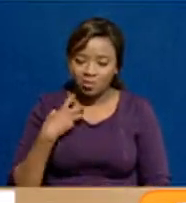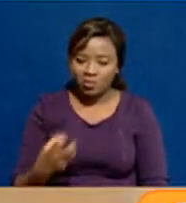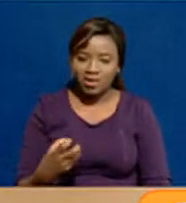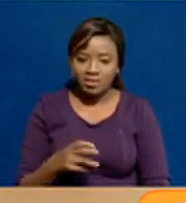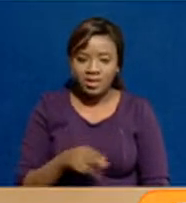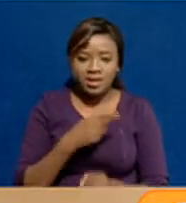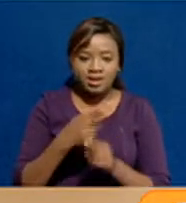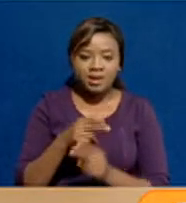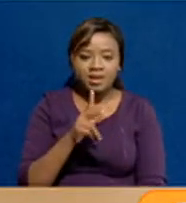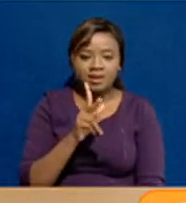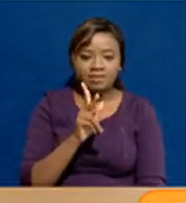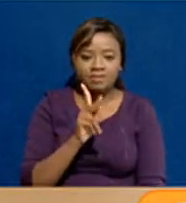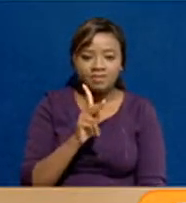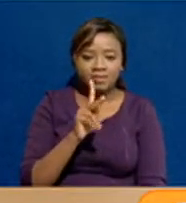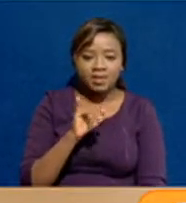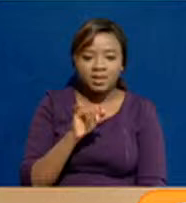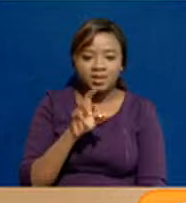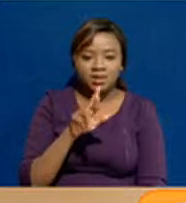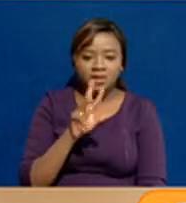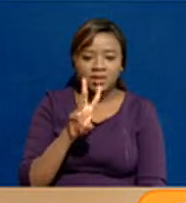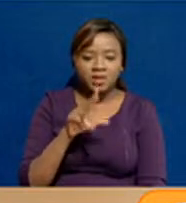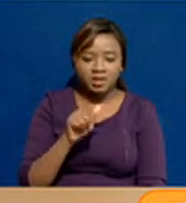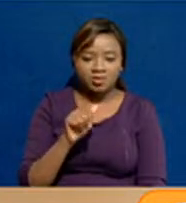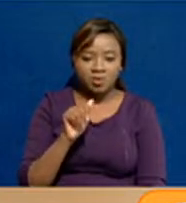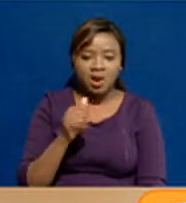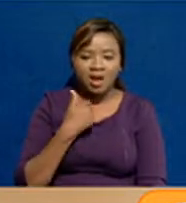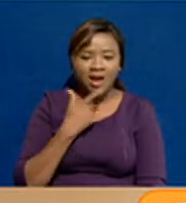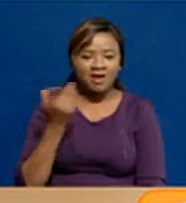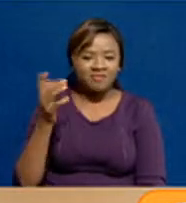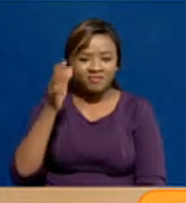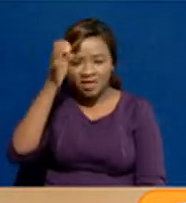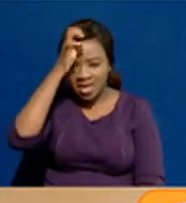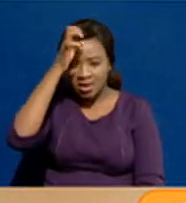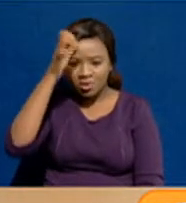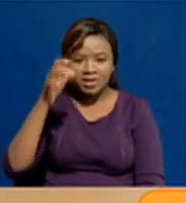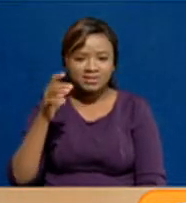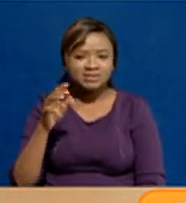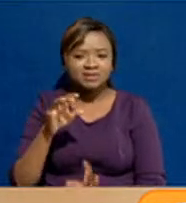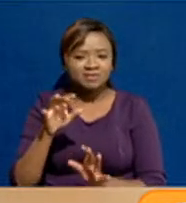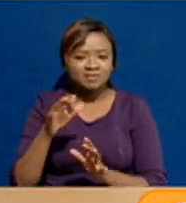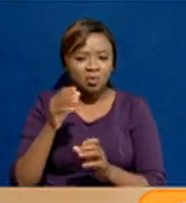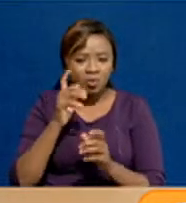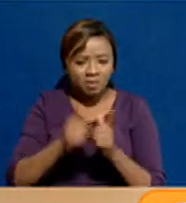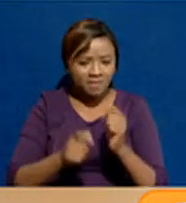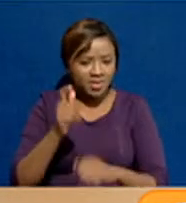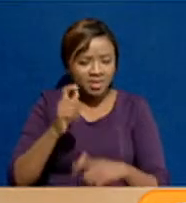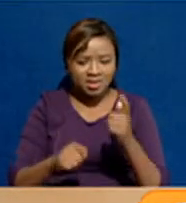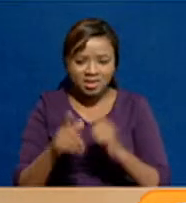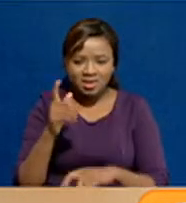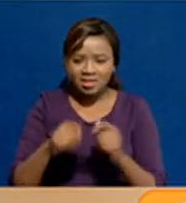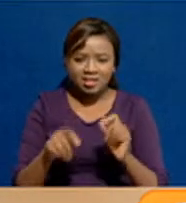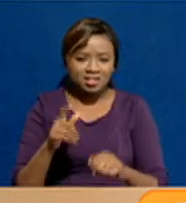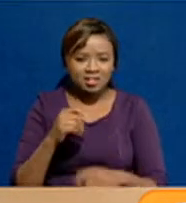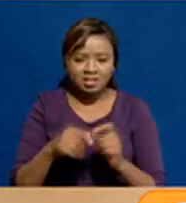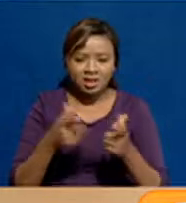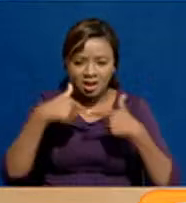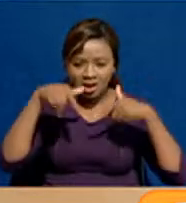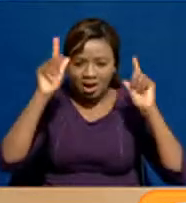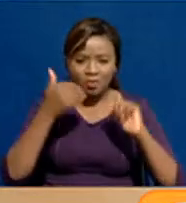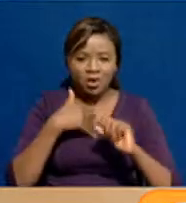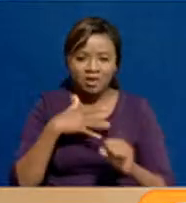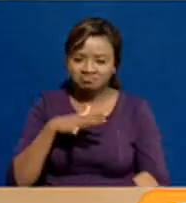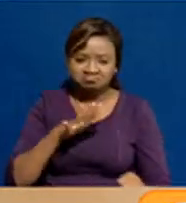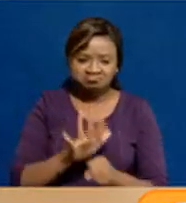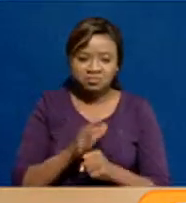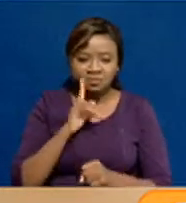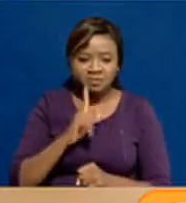Kirwa runs a state-of-the-art dairy farm in Eldoret and is the largest milk supplier in the area. Here is his